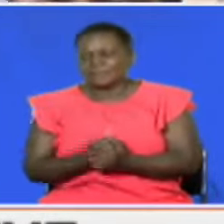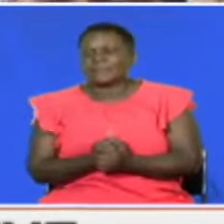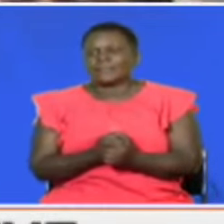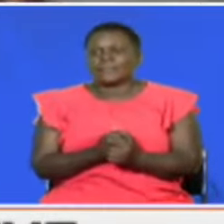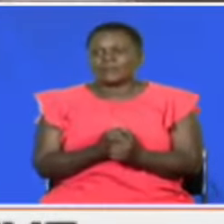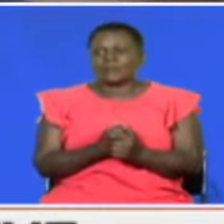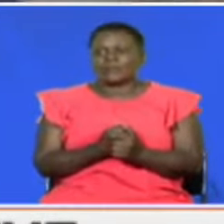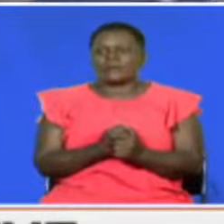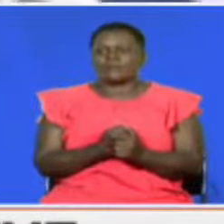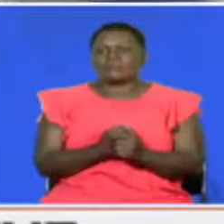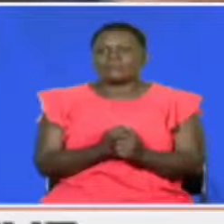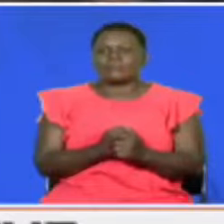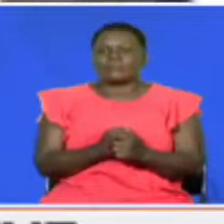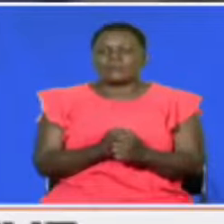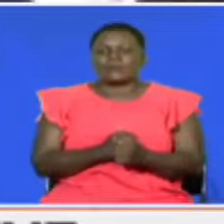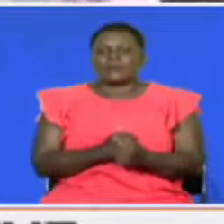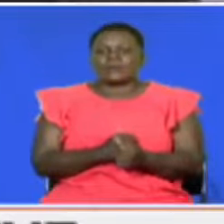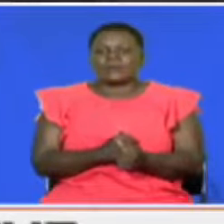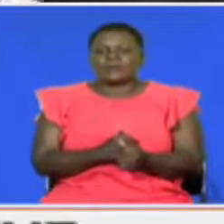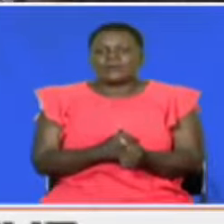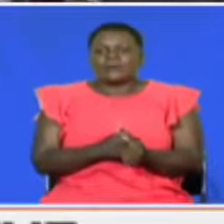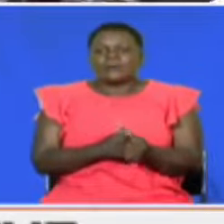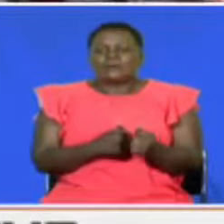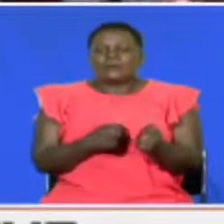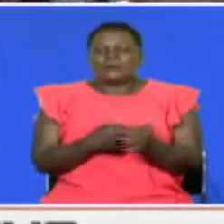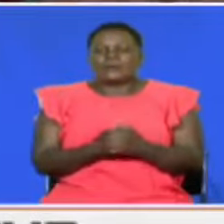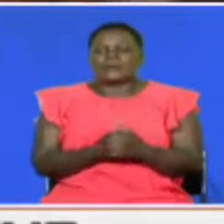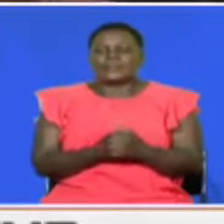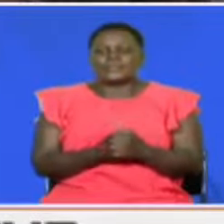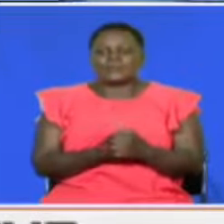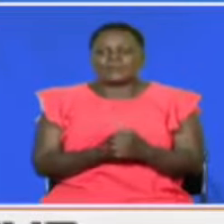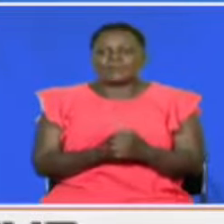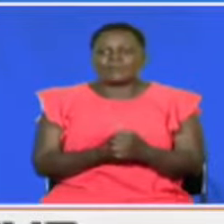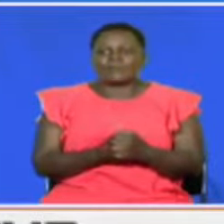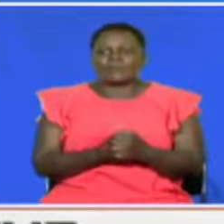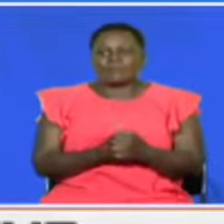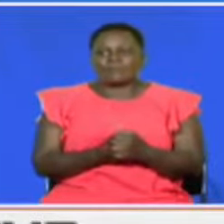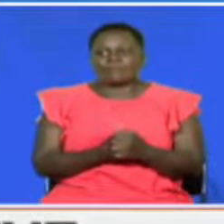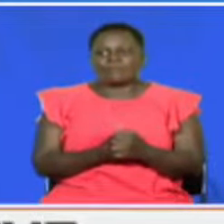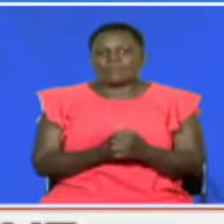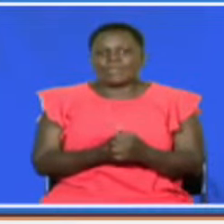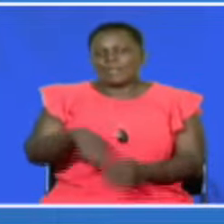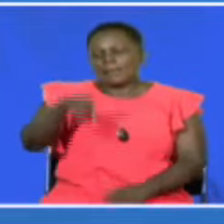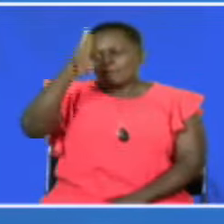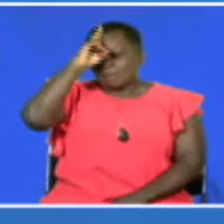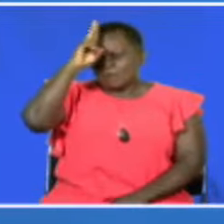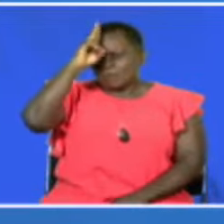22, 2023. Chebet Birir, KTN News, Nairobi. The police are offering what they call